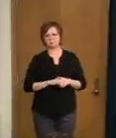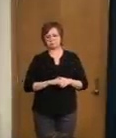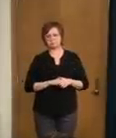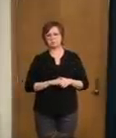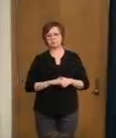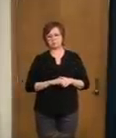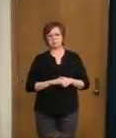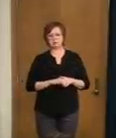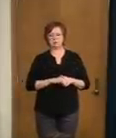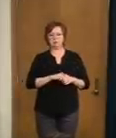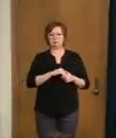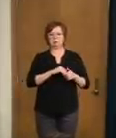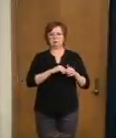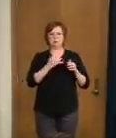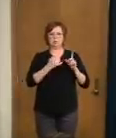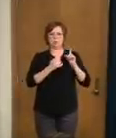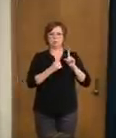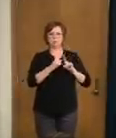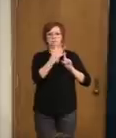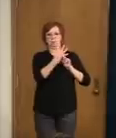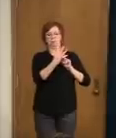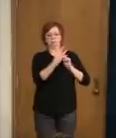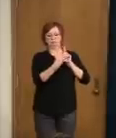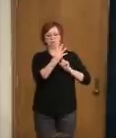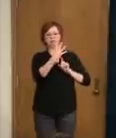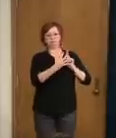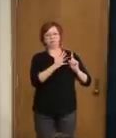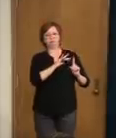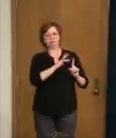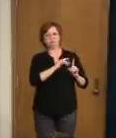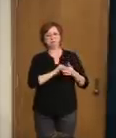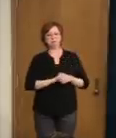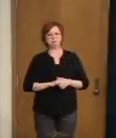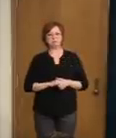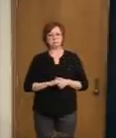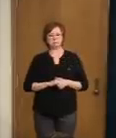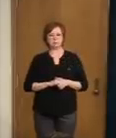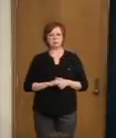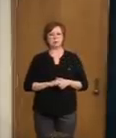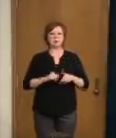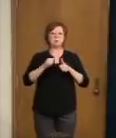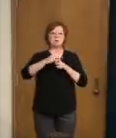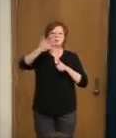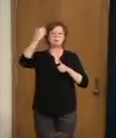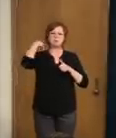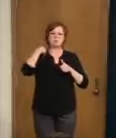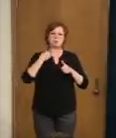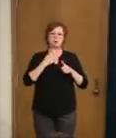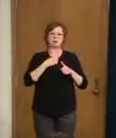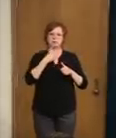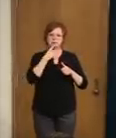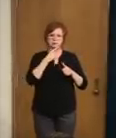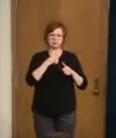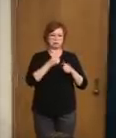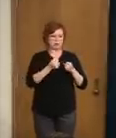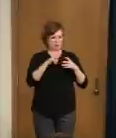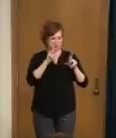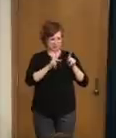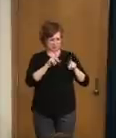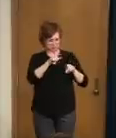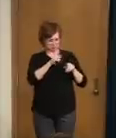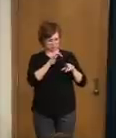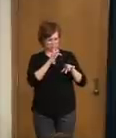again stay the course. We should be able to, I used to say that we used to be able to count our contacts on the fingers of 2 hands. Now really we should be able to count our